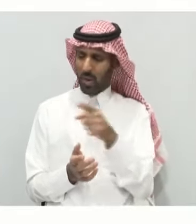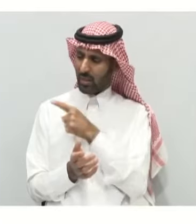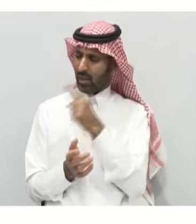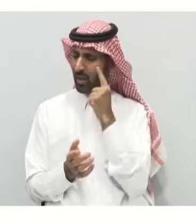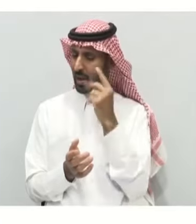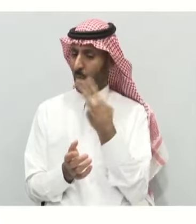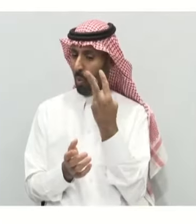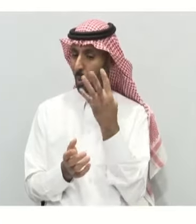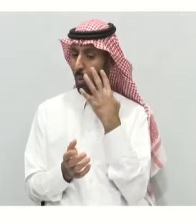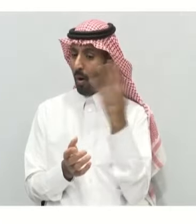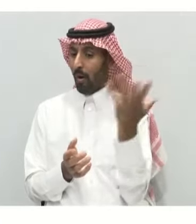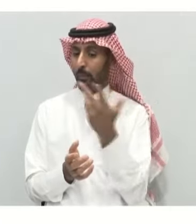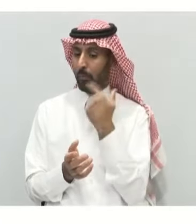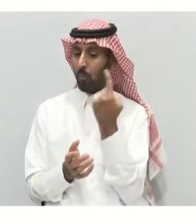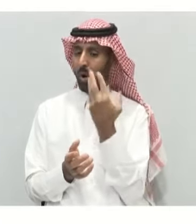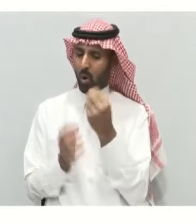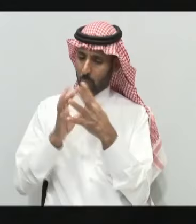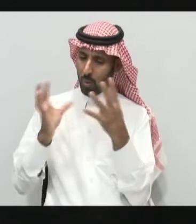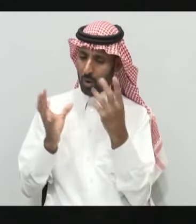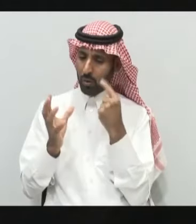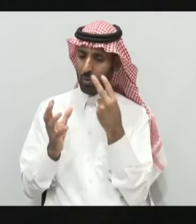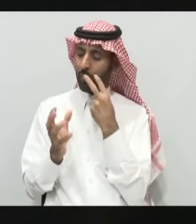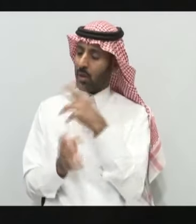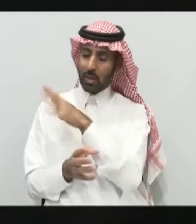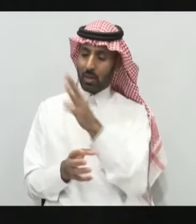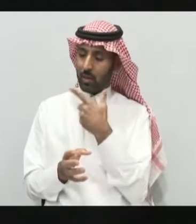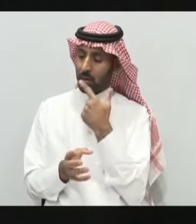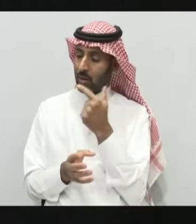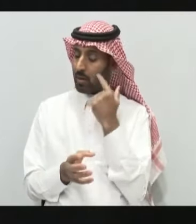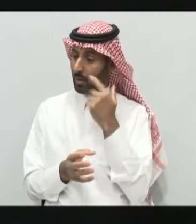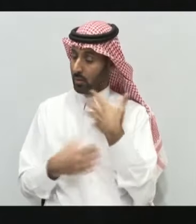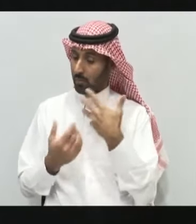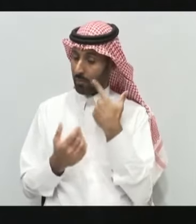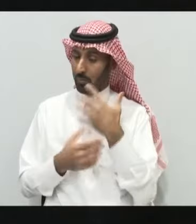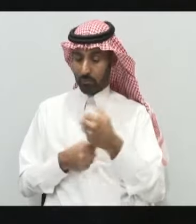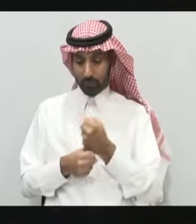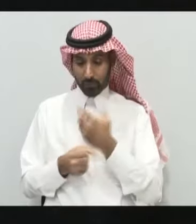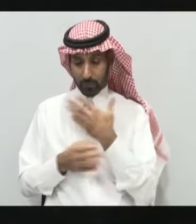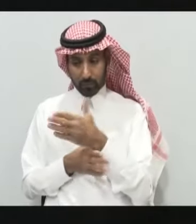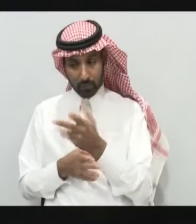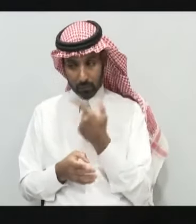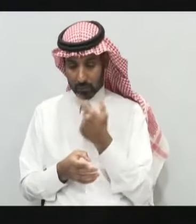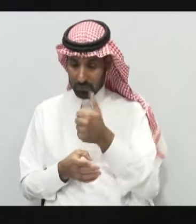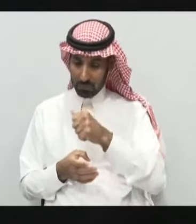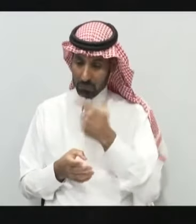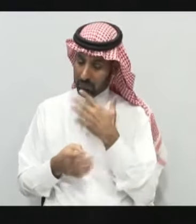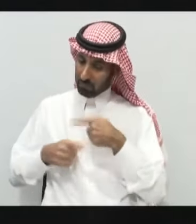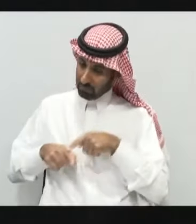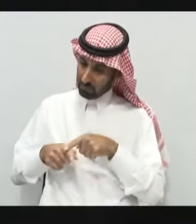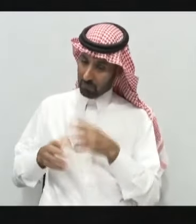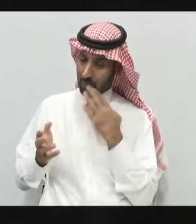like? Here we're talking about their behavior, their qualities. We can say, for example, they are